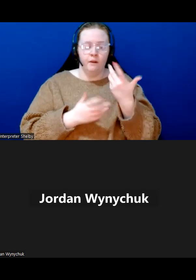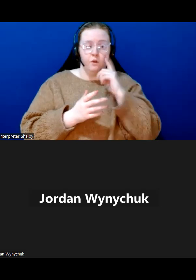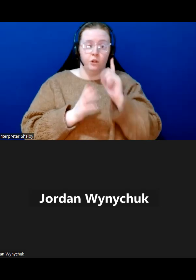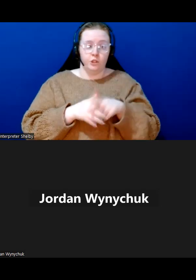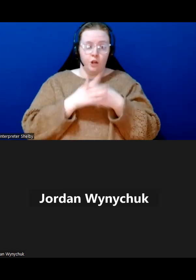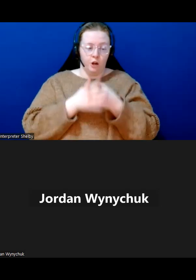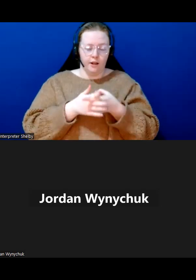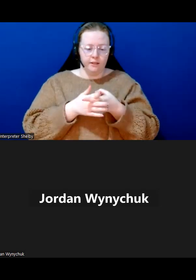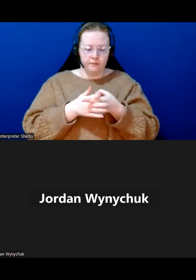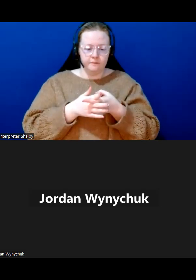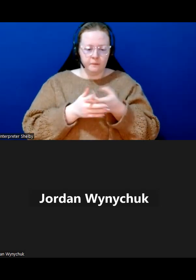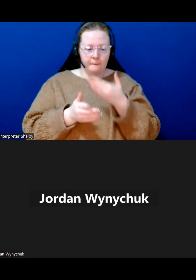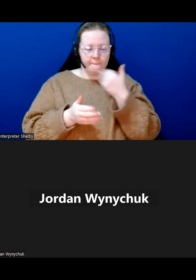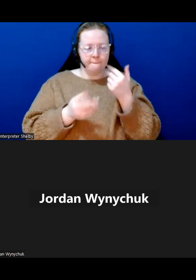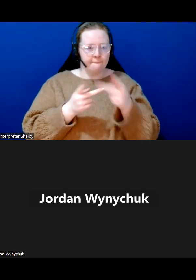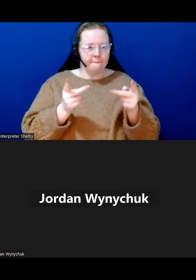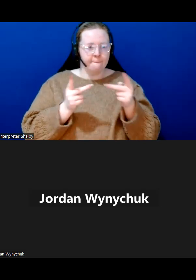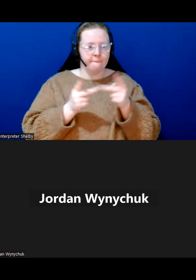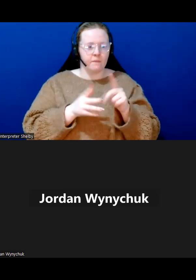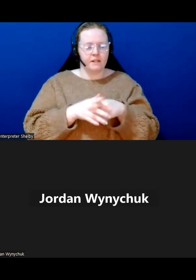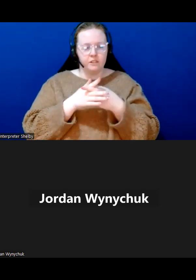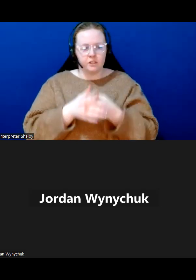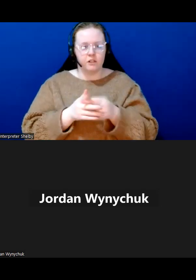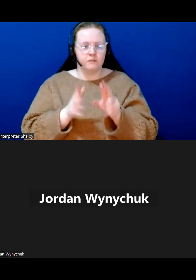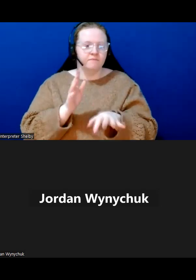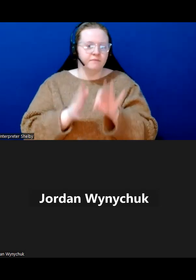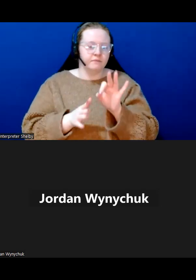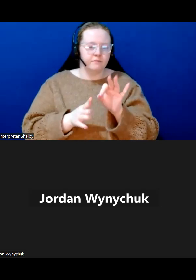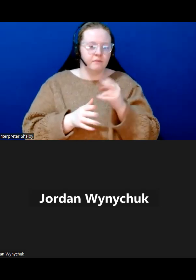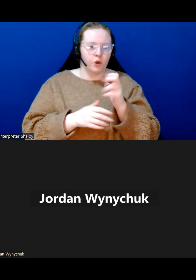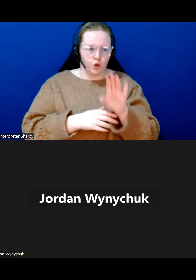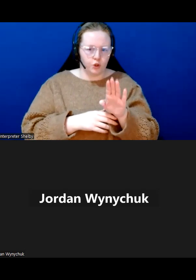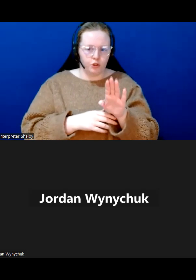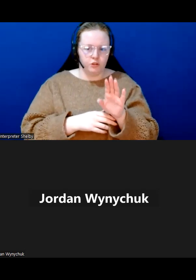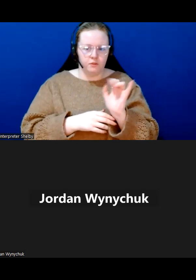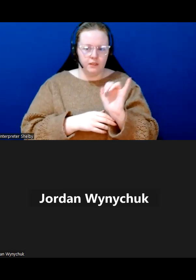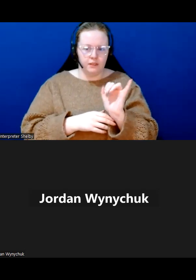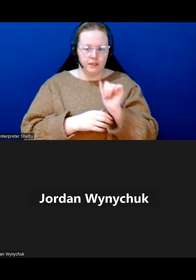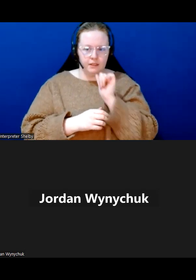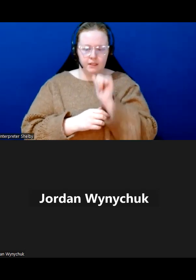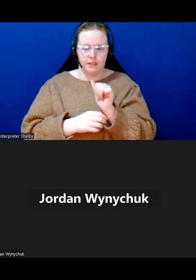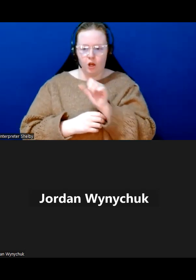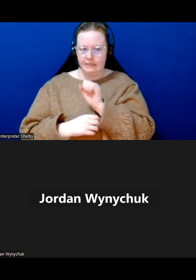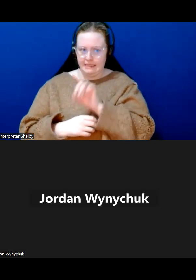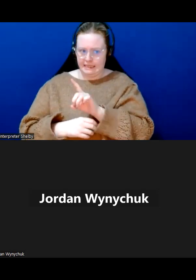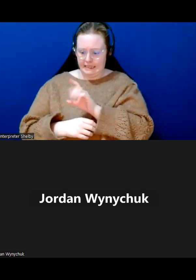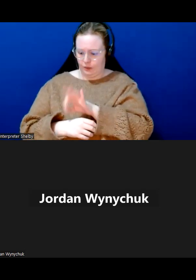freshly? What's the best place to start or to go to pick up the herbs? Would it obviously it's not going to be from a seed,